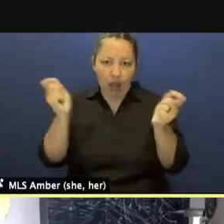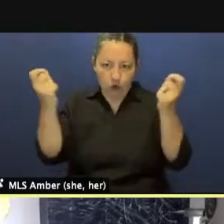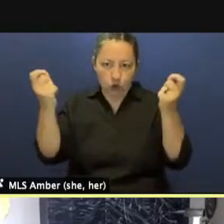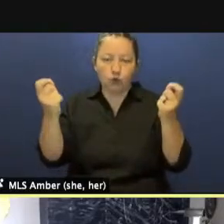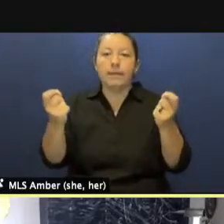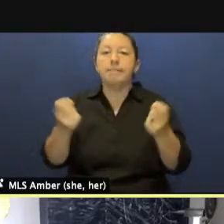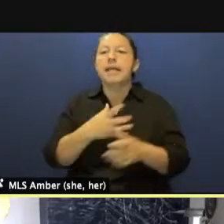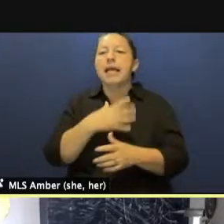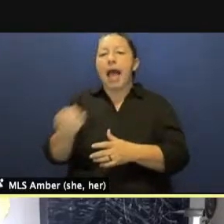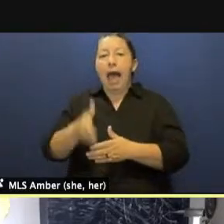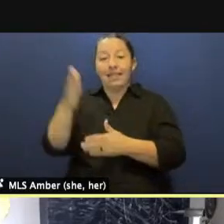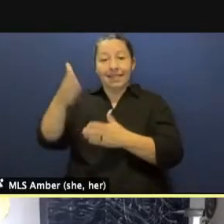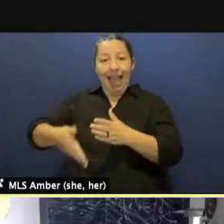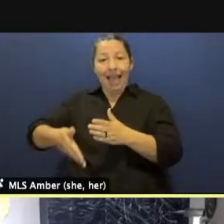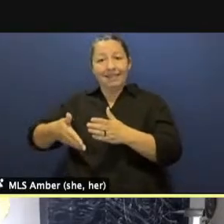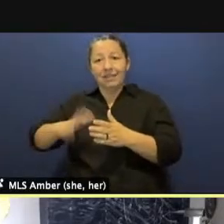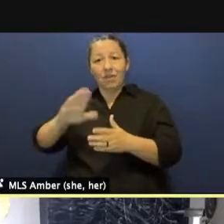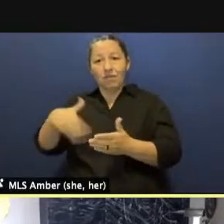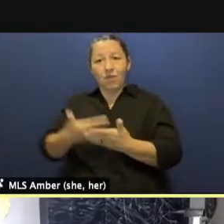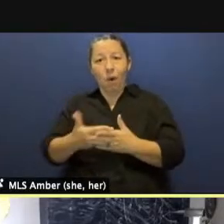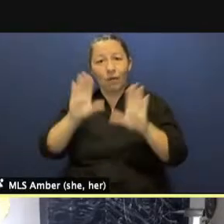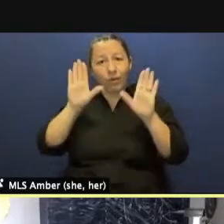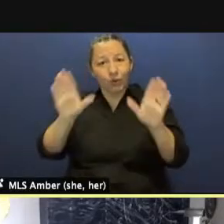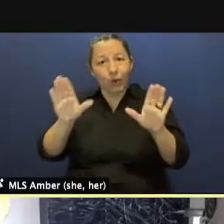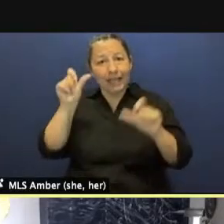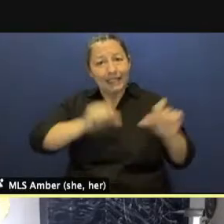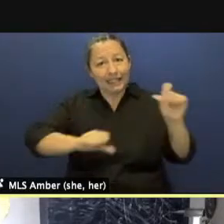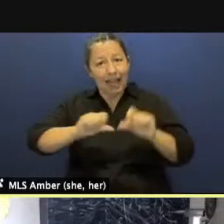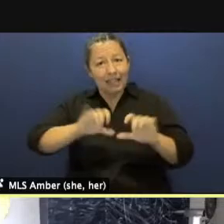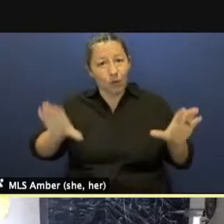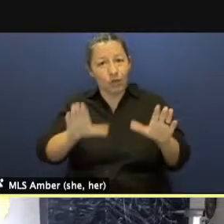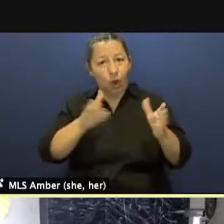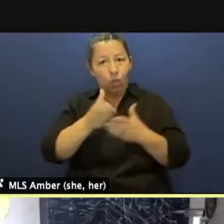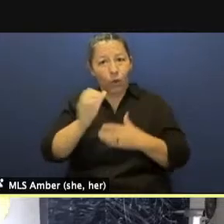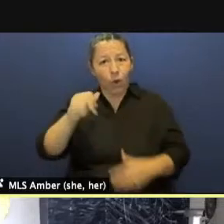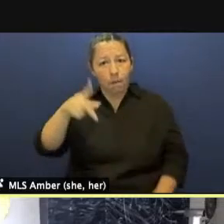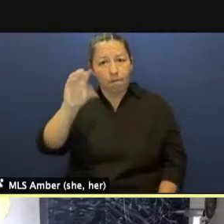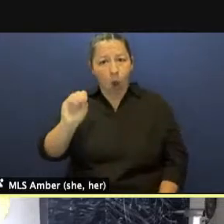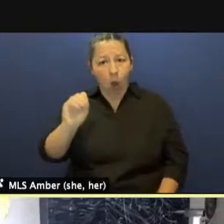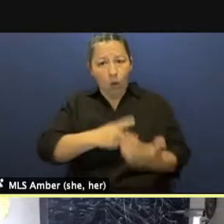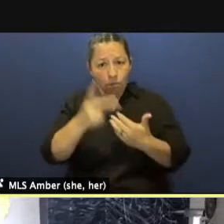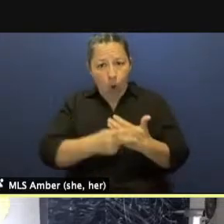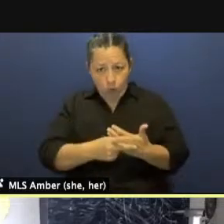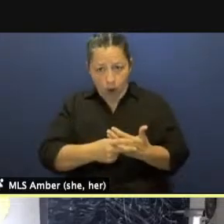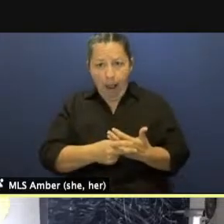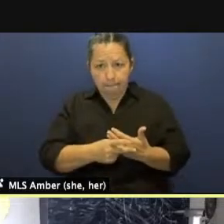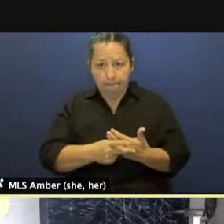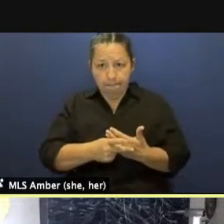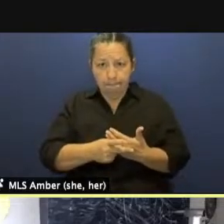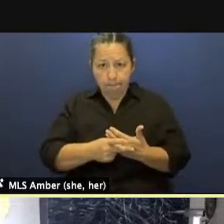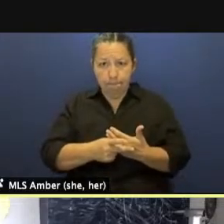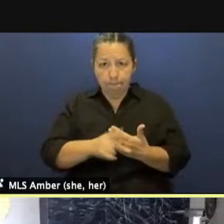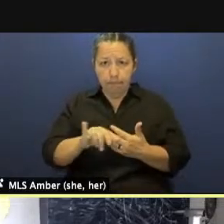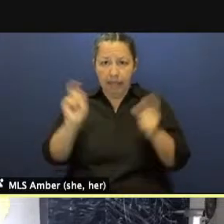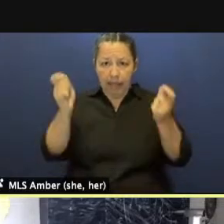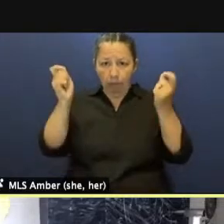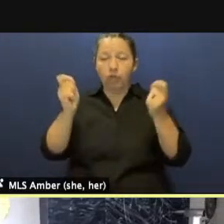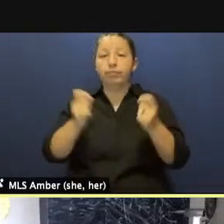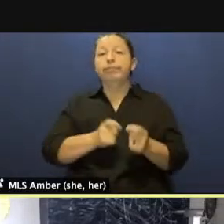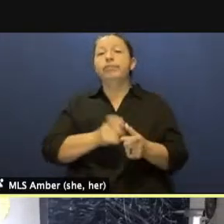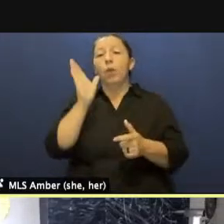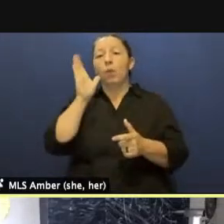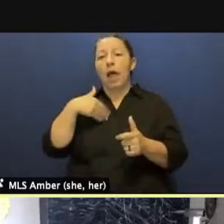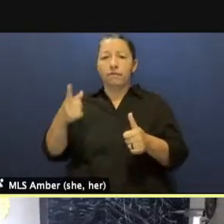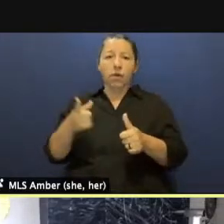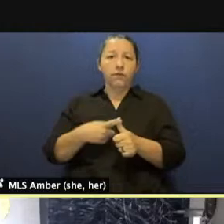the ending of all the great science that was done by the Apollo program. Also, we will have the first